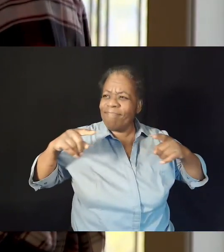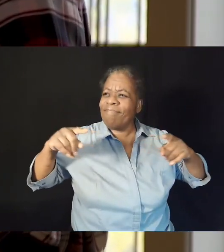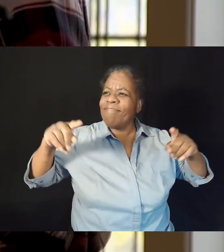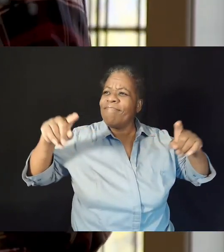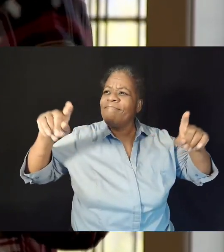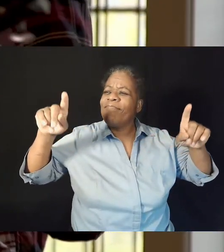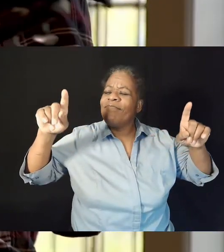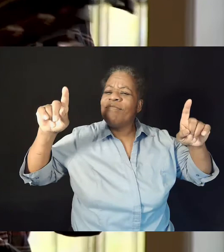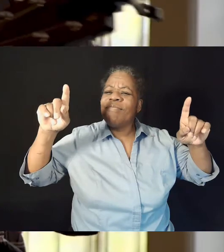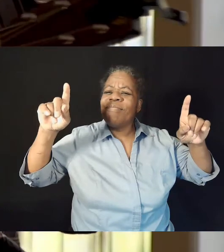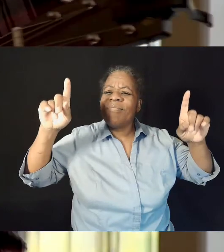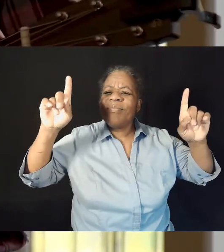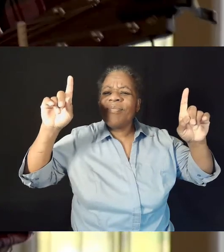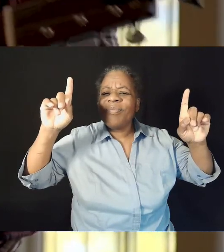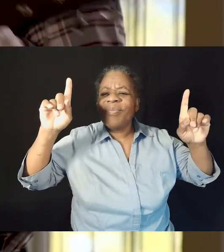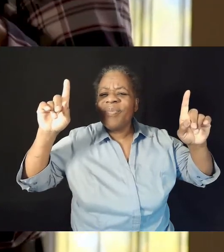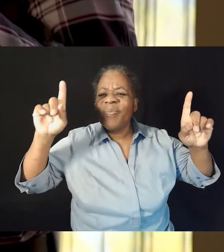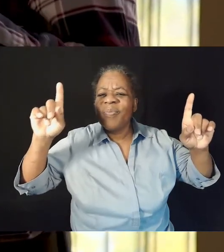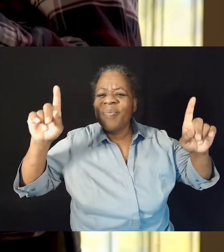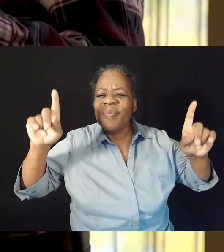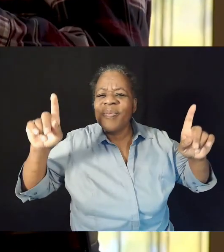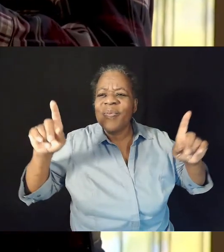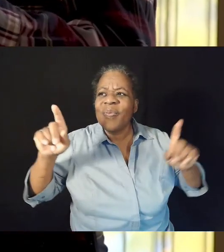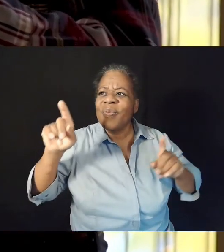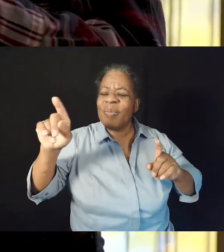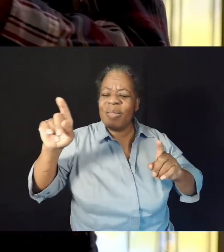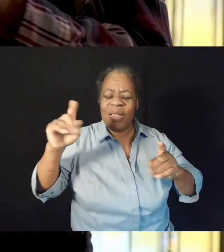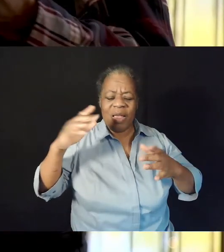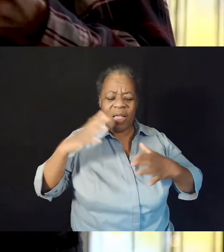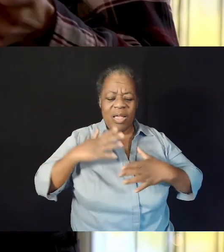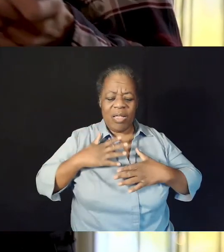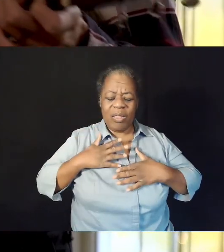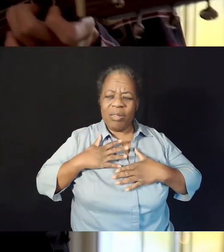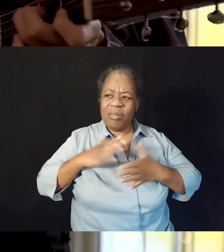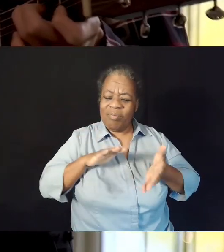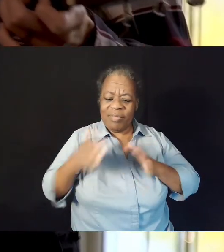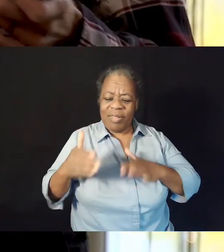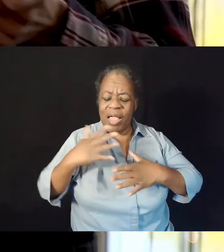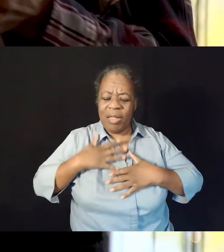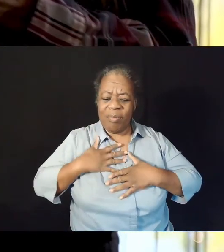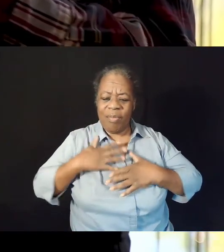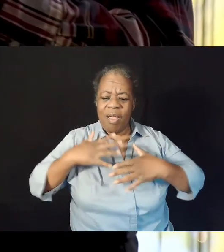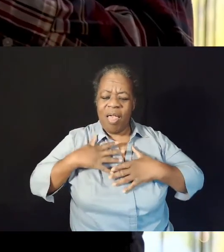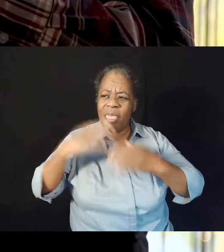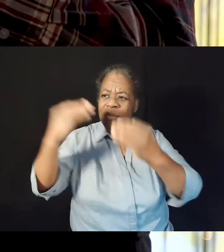accomplished. His dying breath has brought me life.